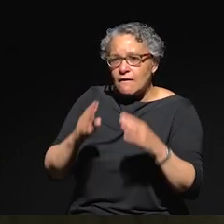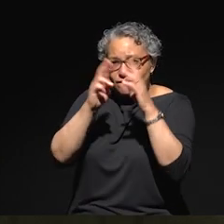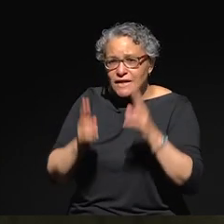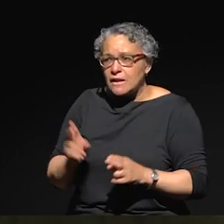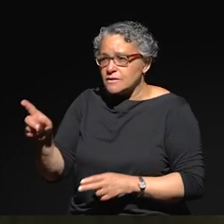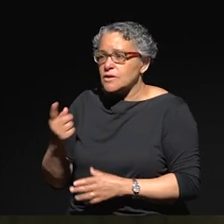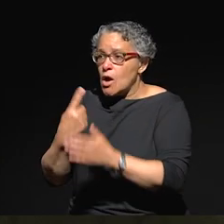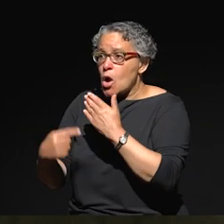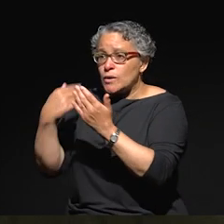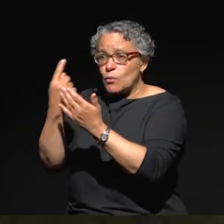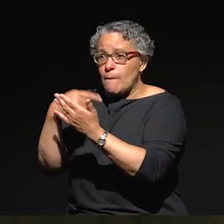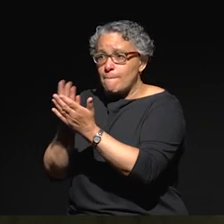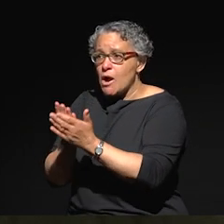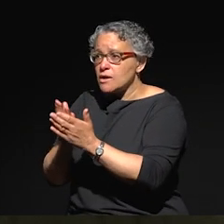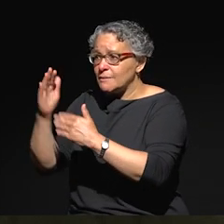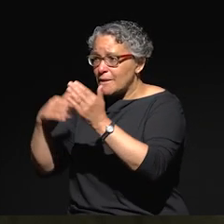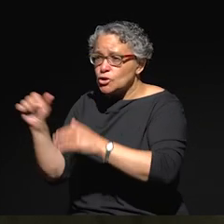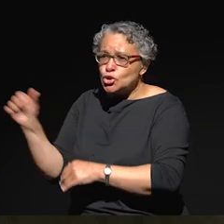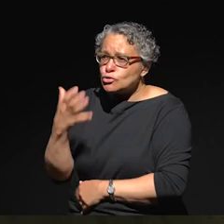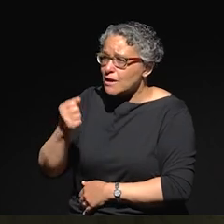And only part of it was built. It was supposed to have a theater,